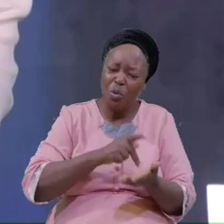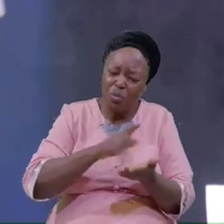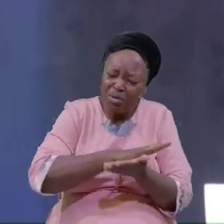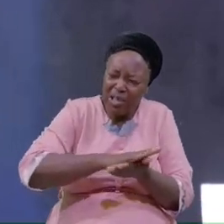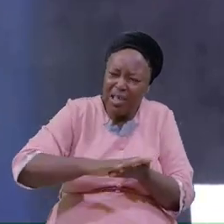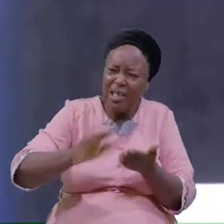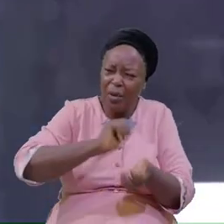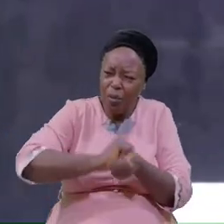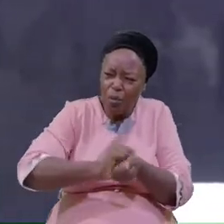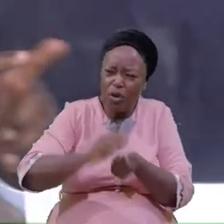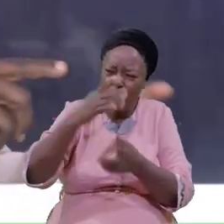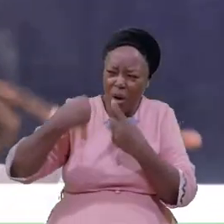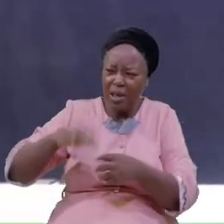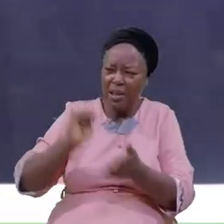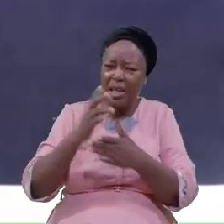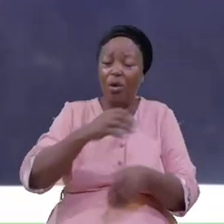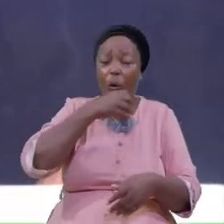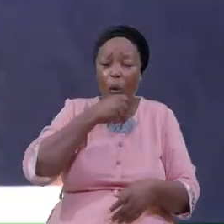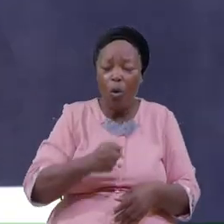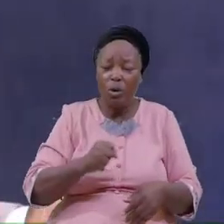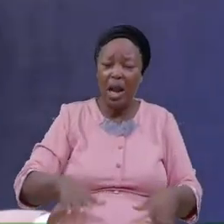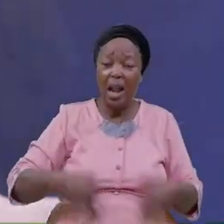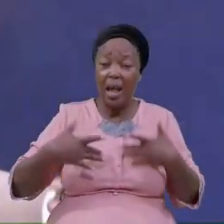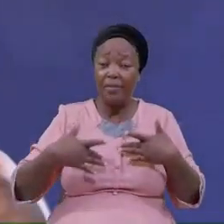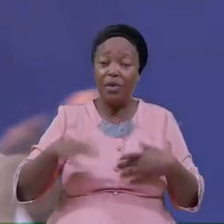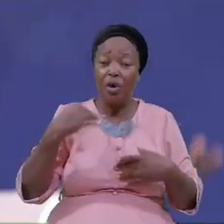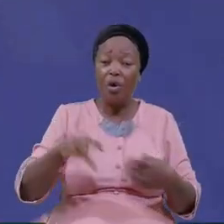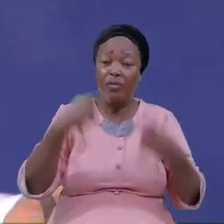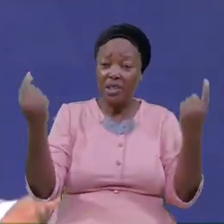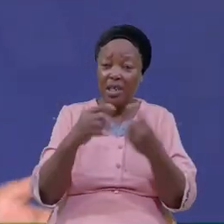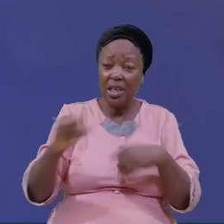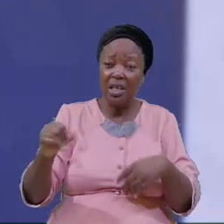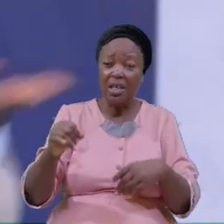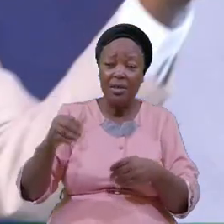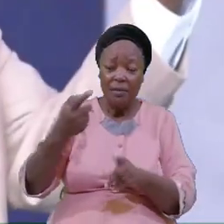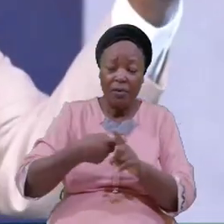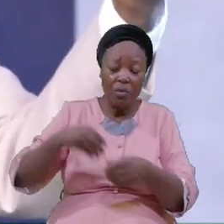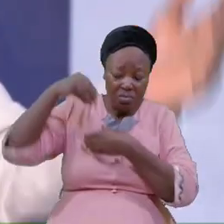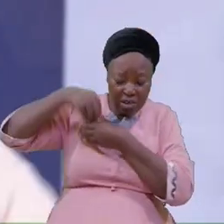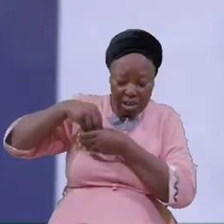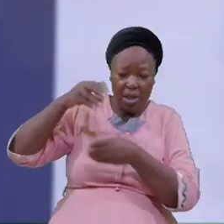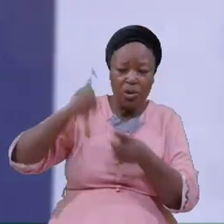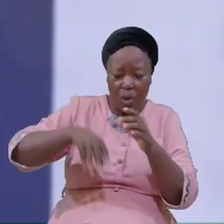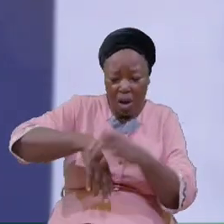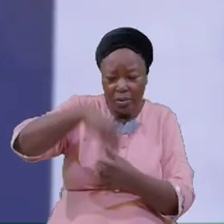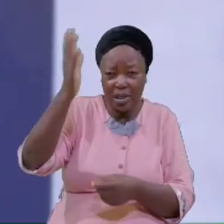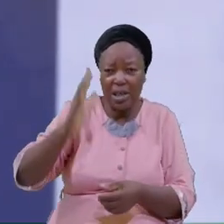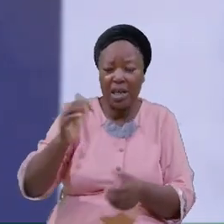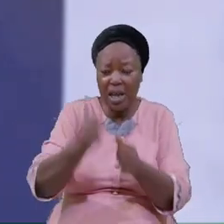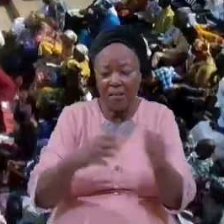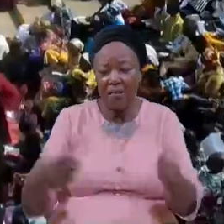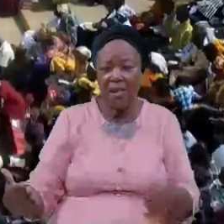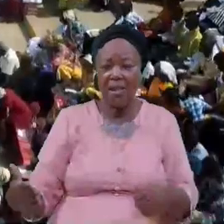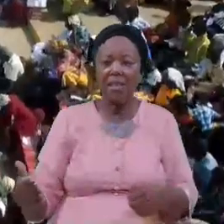old lifestyle of sinning from within to the external, everything, the Lord